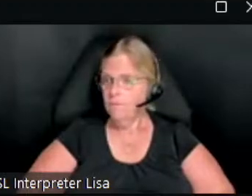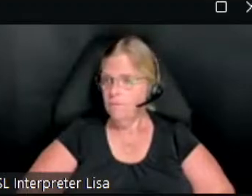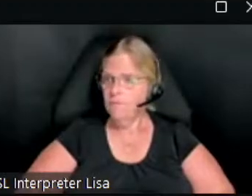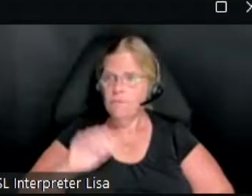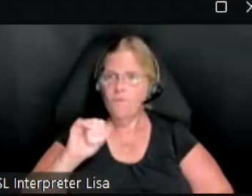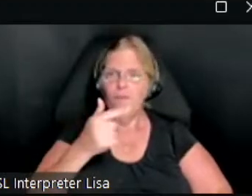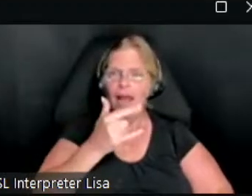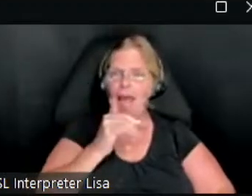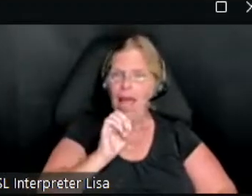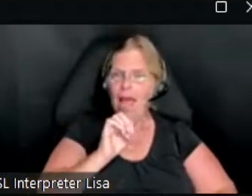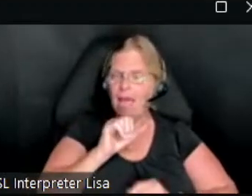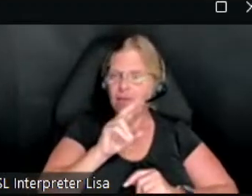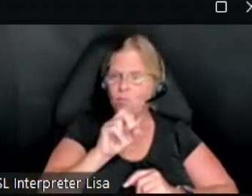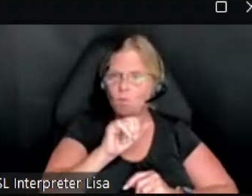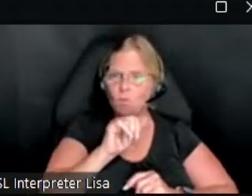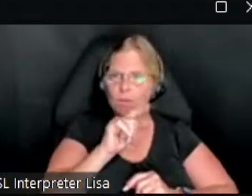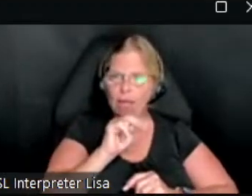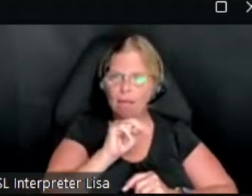Susanna take this one.